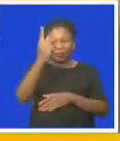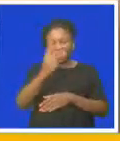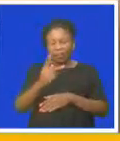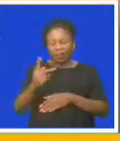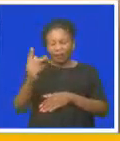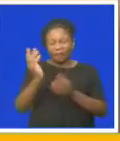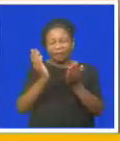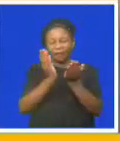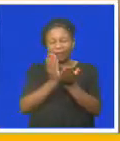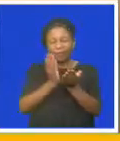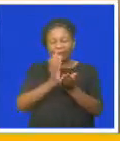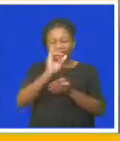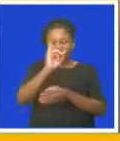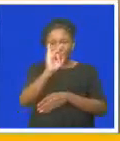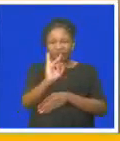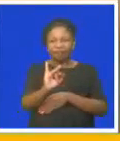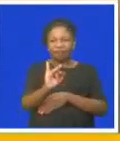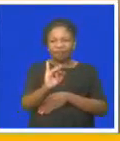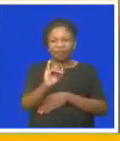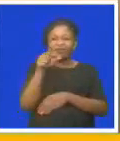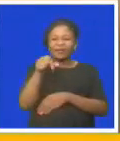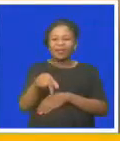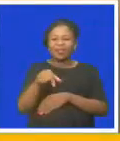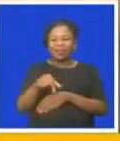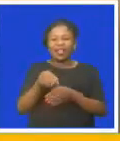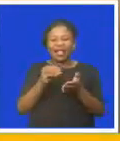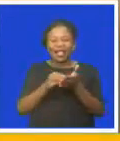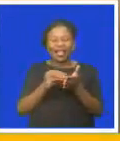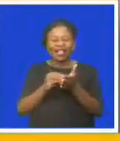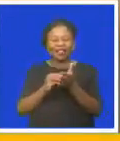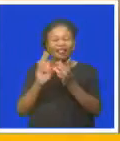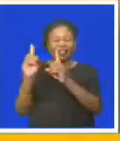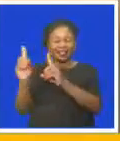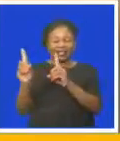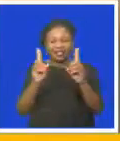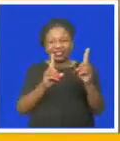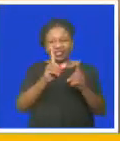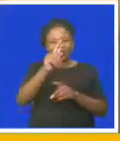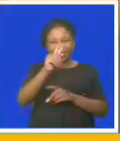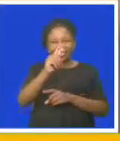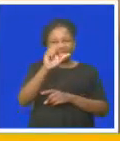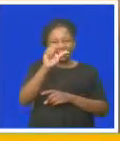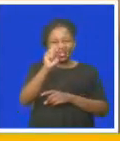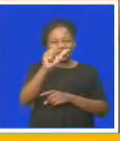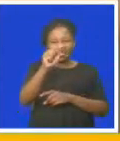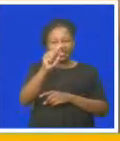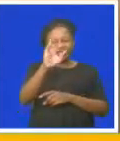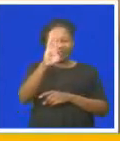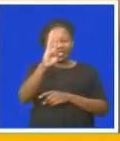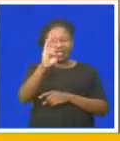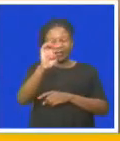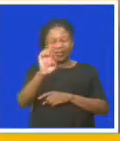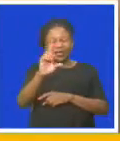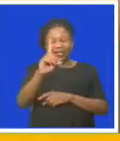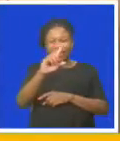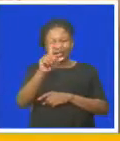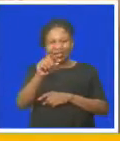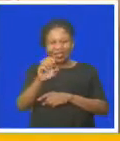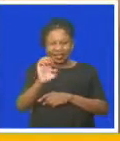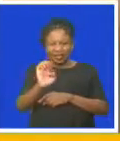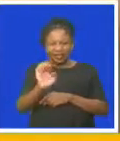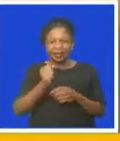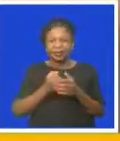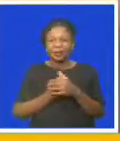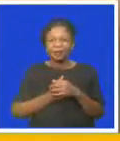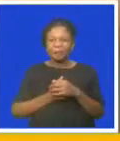you today is teacher Petunia Tabete. Our topic for today, the jobs people do. My